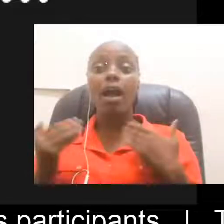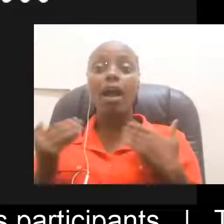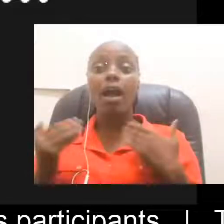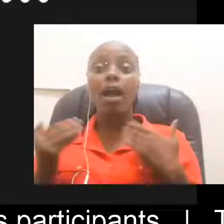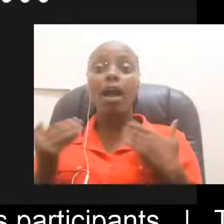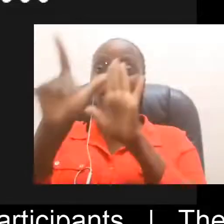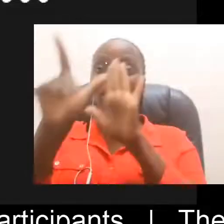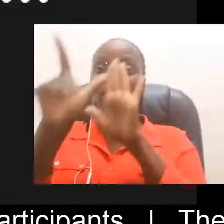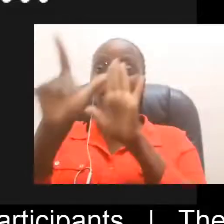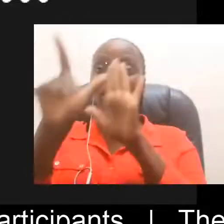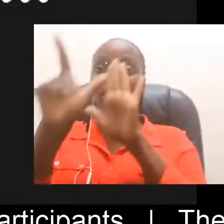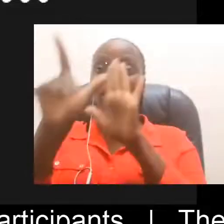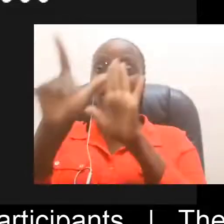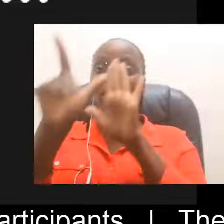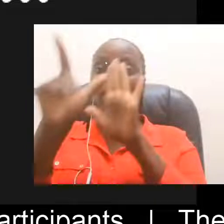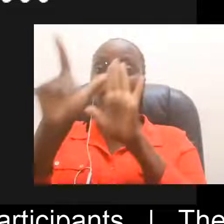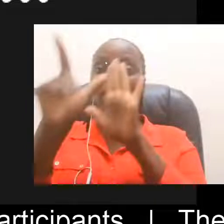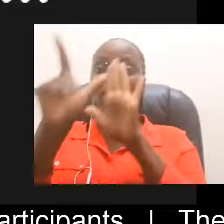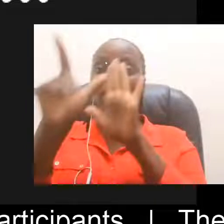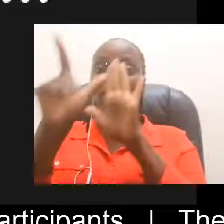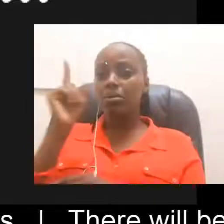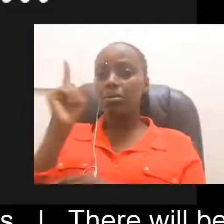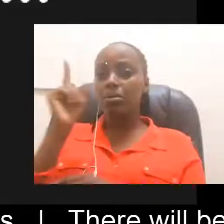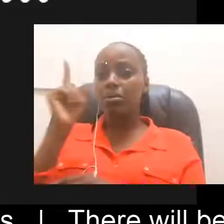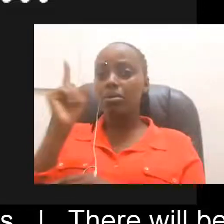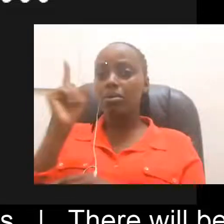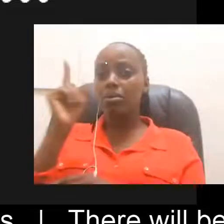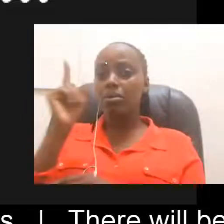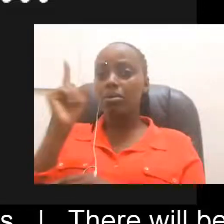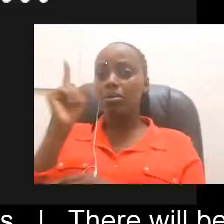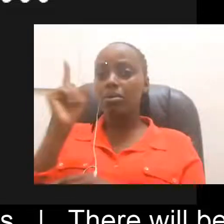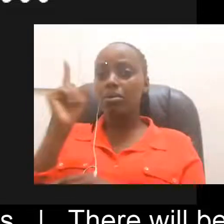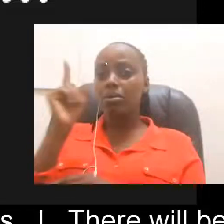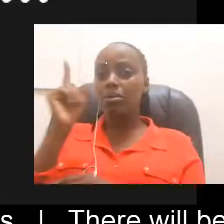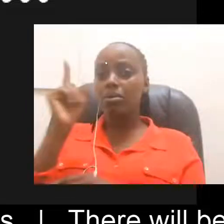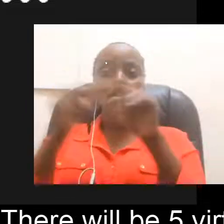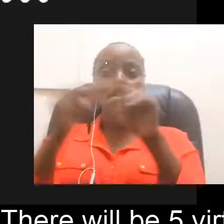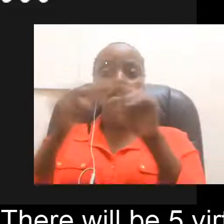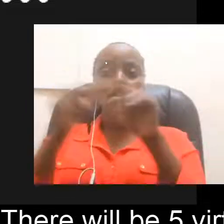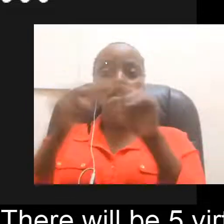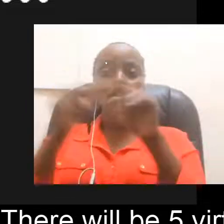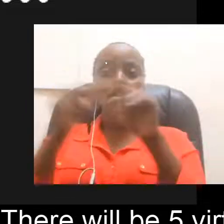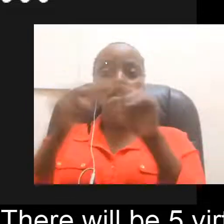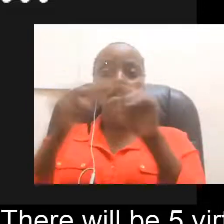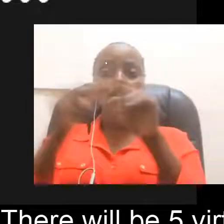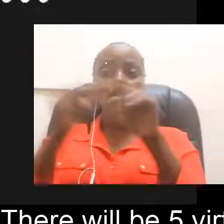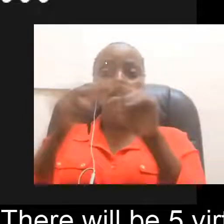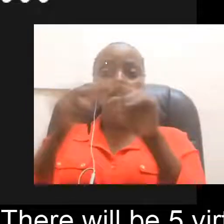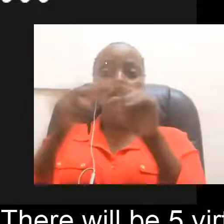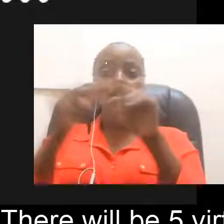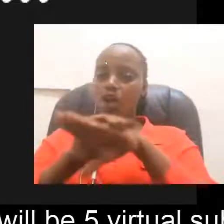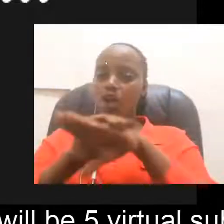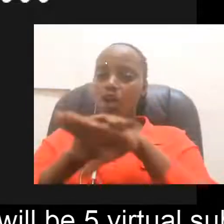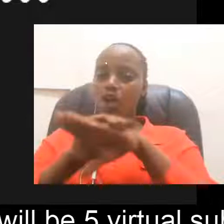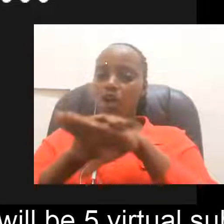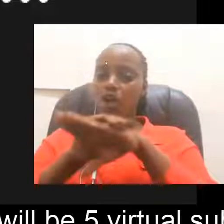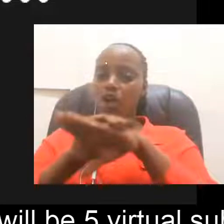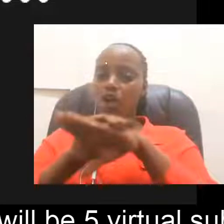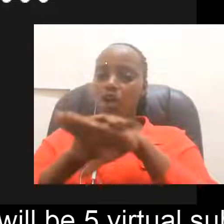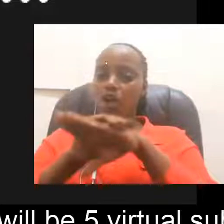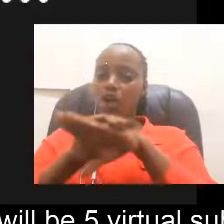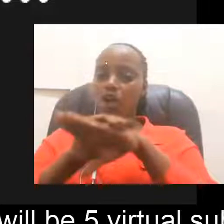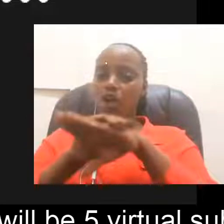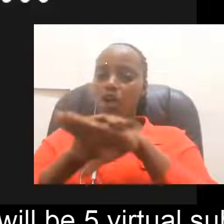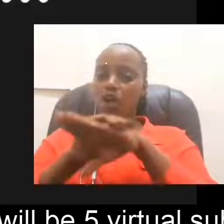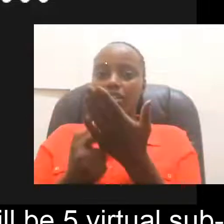like to wish all the participants for today's session fruitful deliberations. We will be